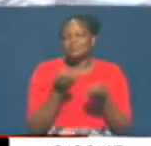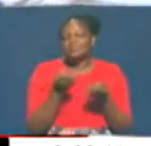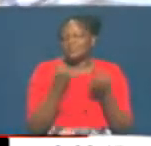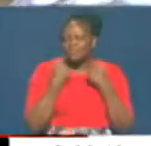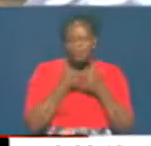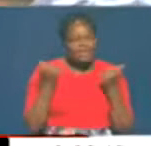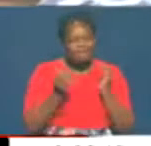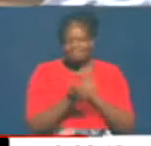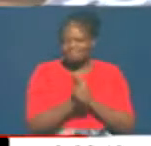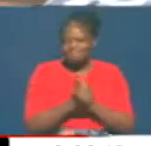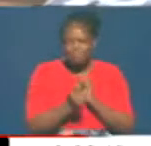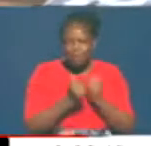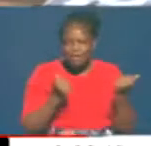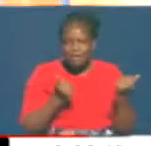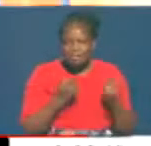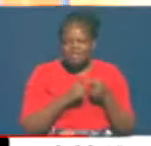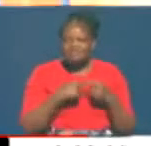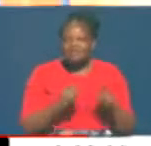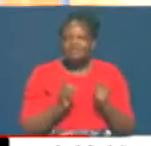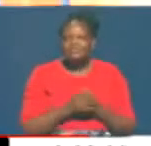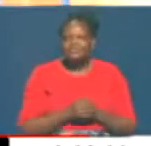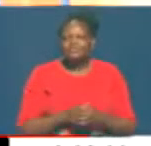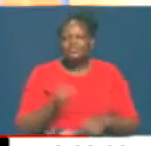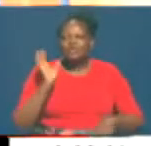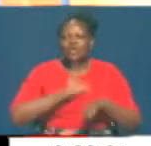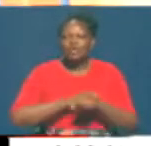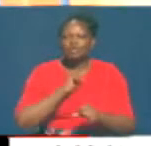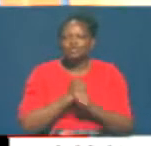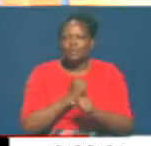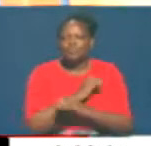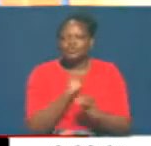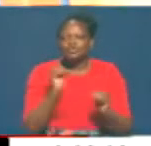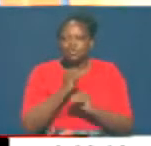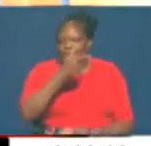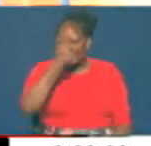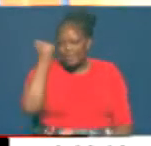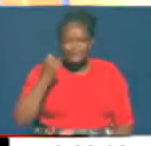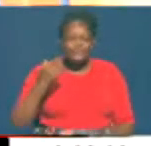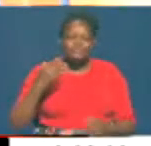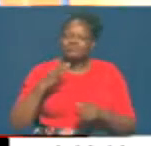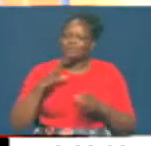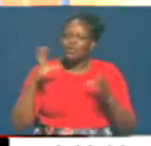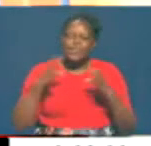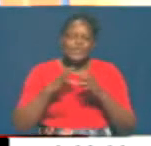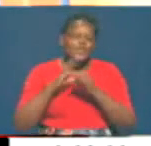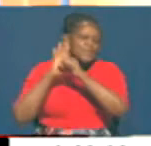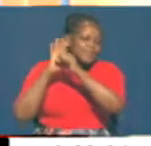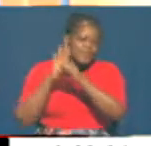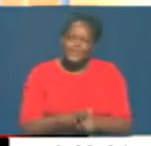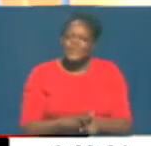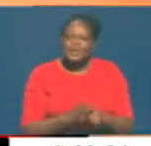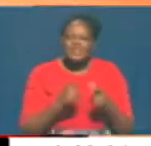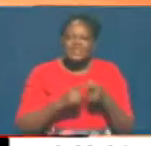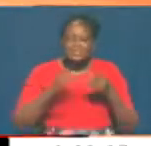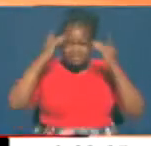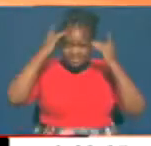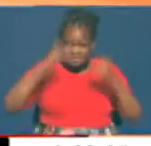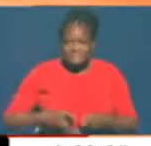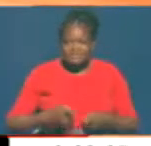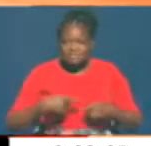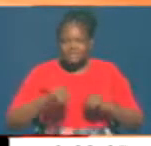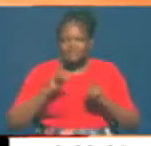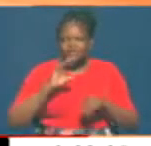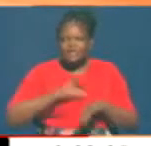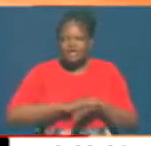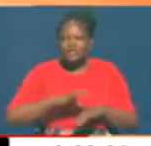his release, he was unable to secure a job due to stigma by the community and resolved to be self-employed. Walikuwa wamegive